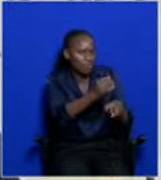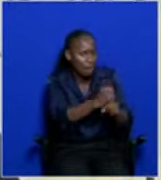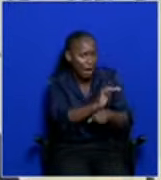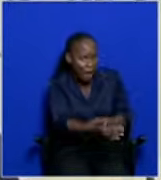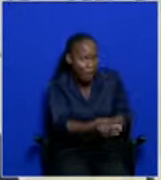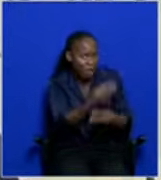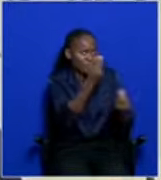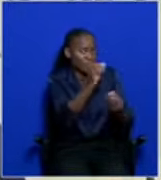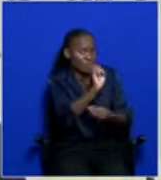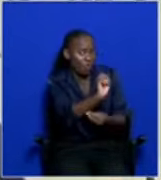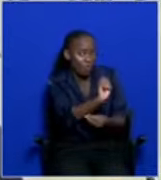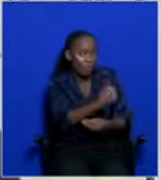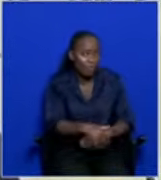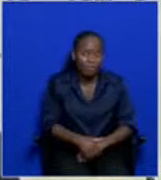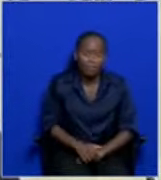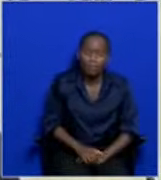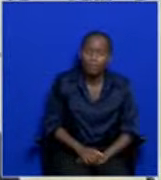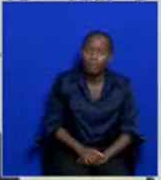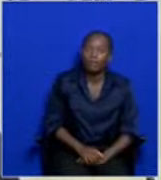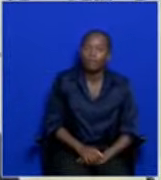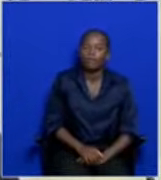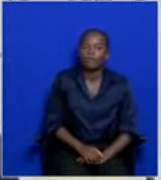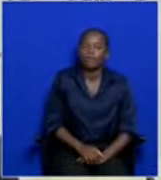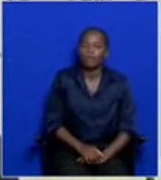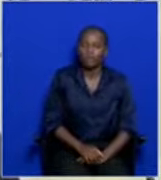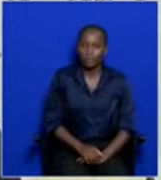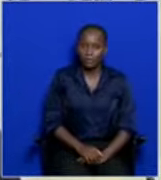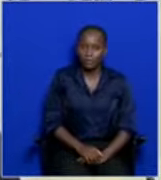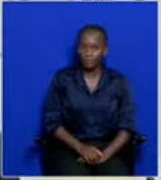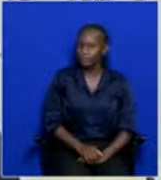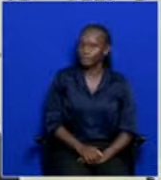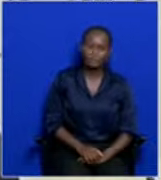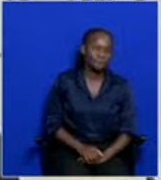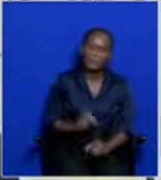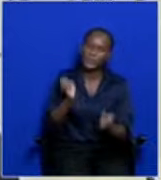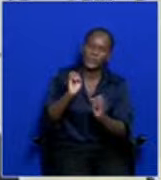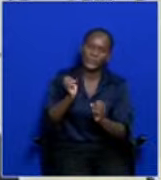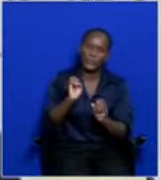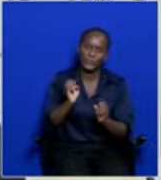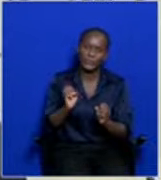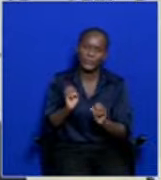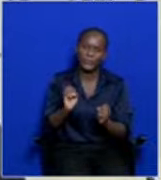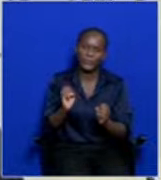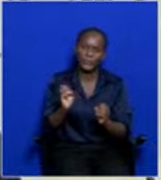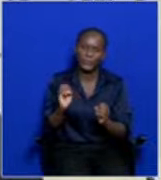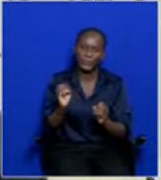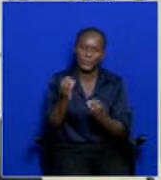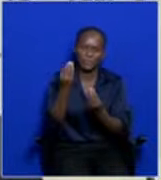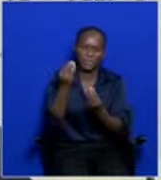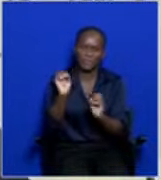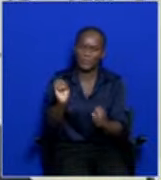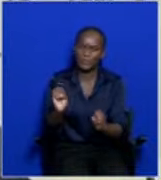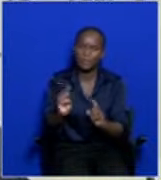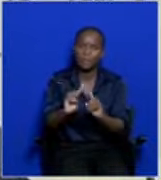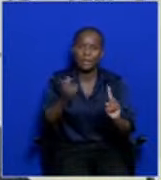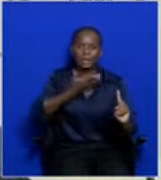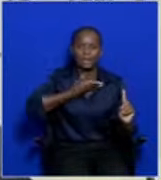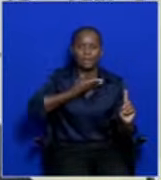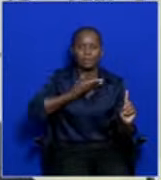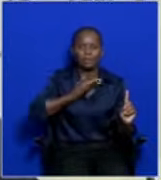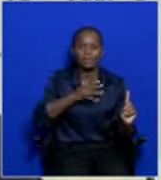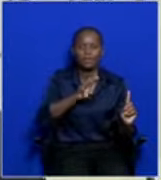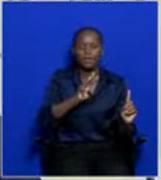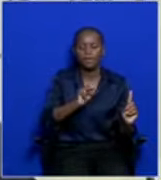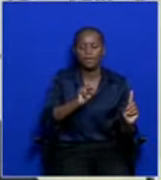no such, but Ntatema PAA and Rivers Peace, if you look at our